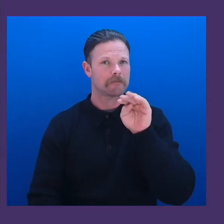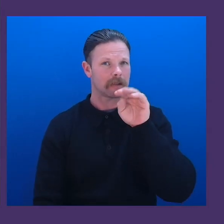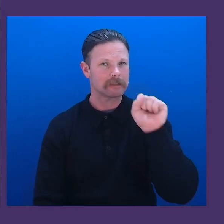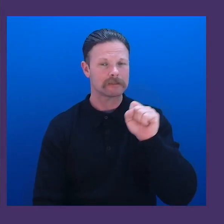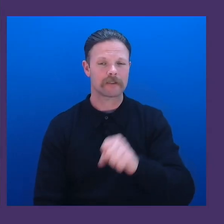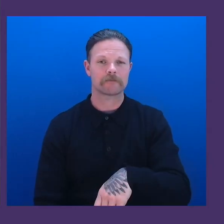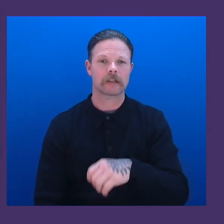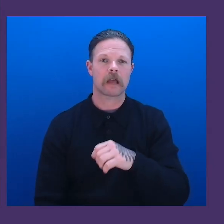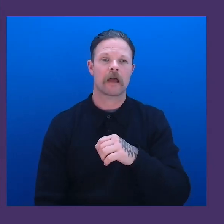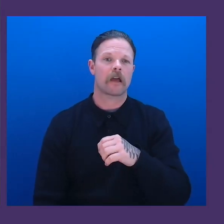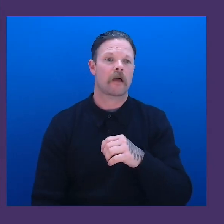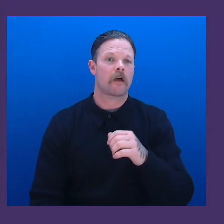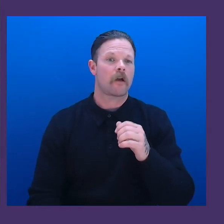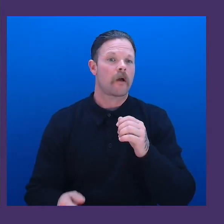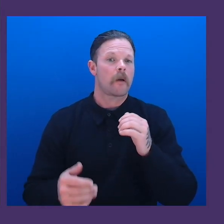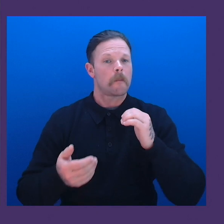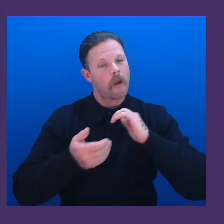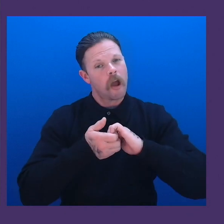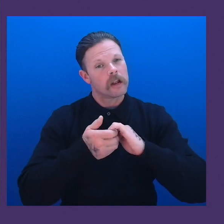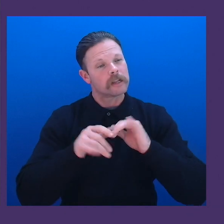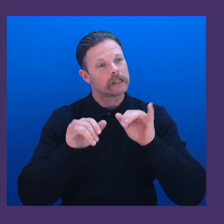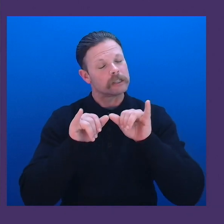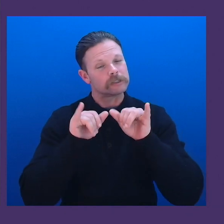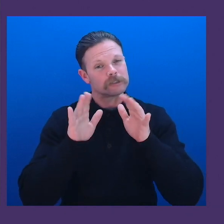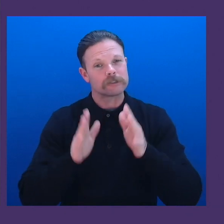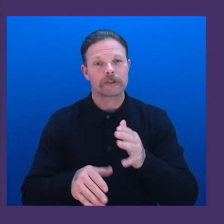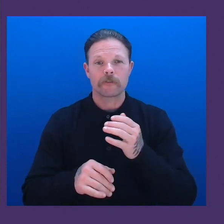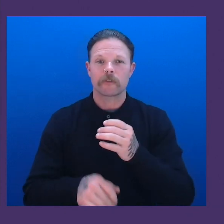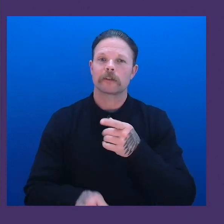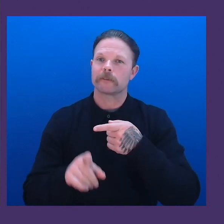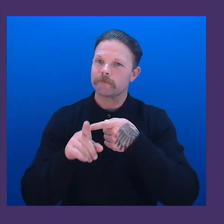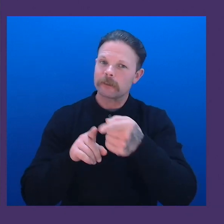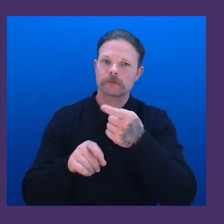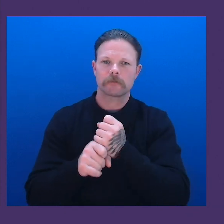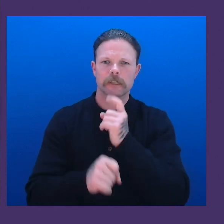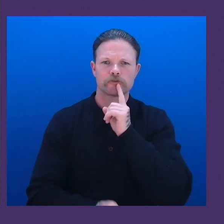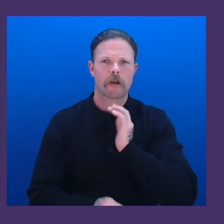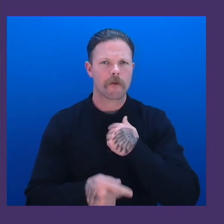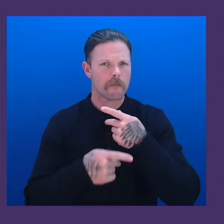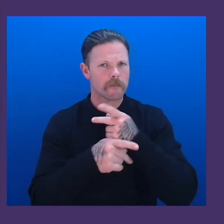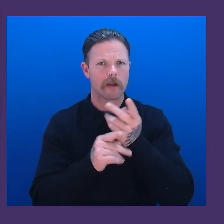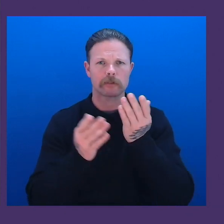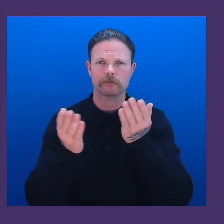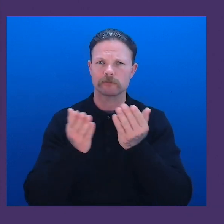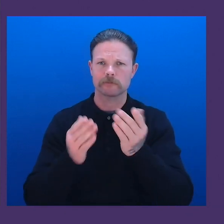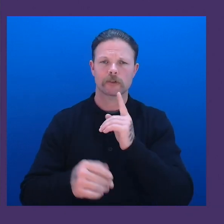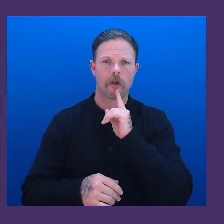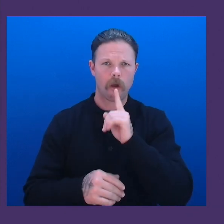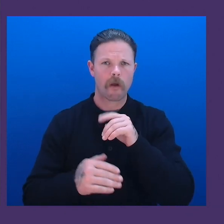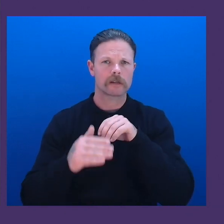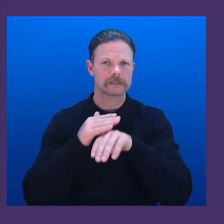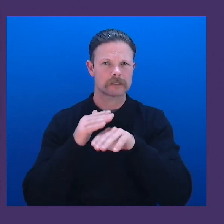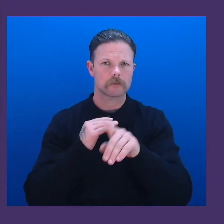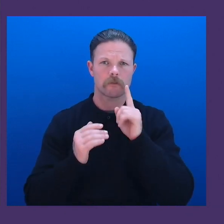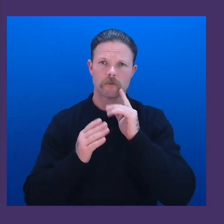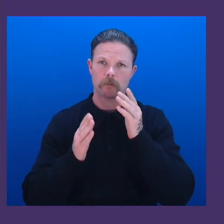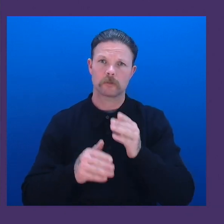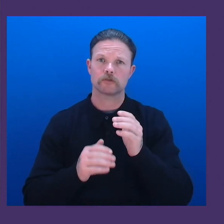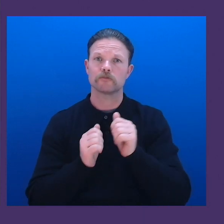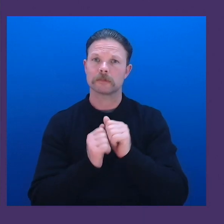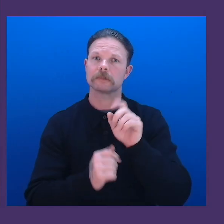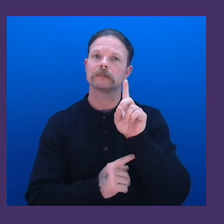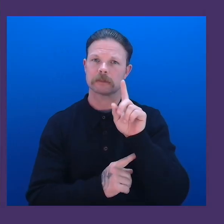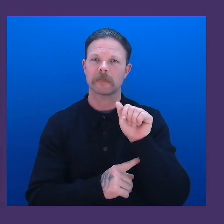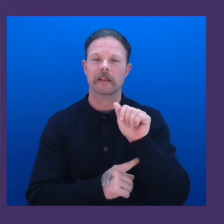with engineering divisions to ensure that our products and services are accessible for persons with disability.